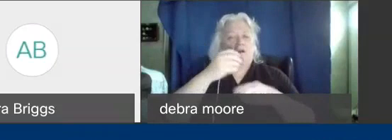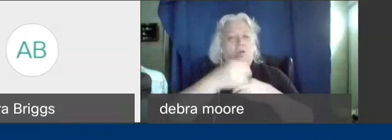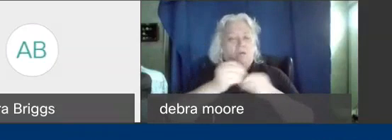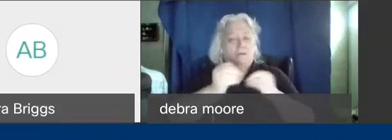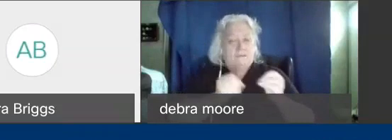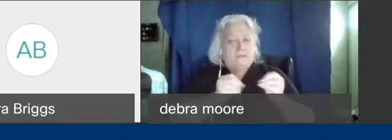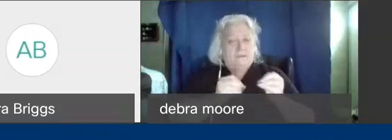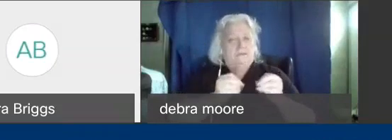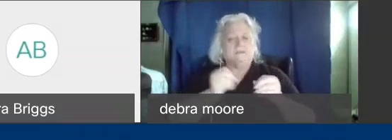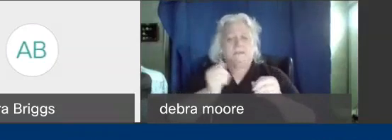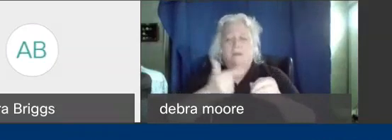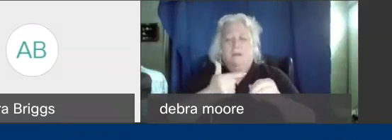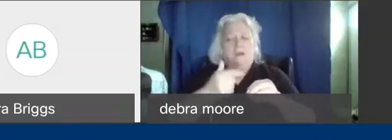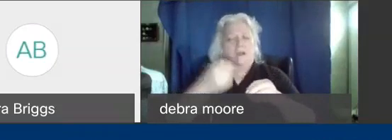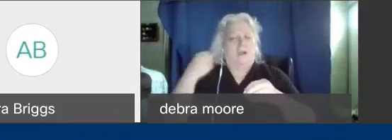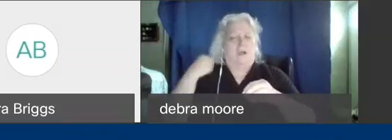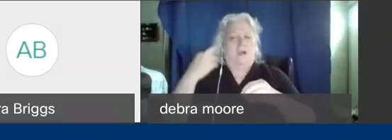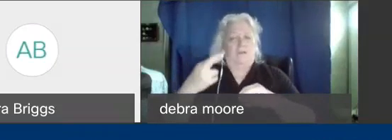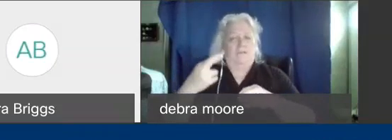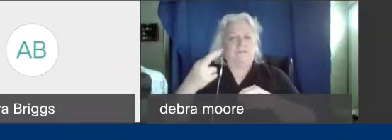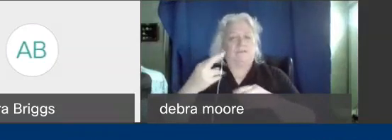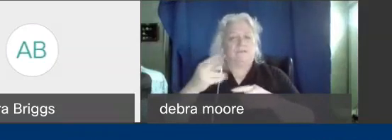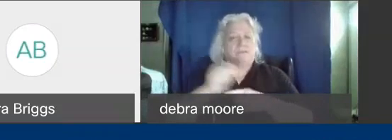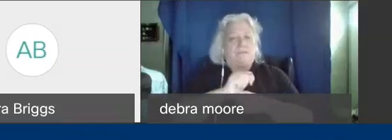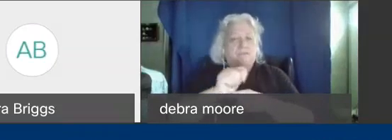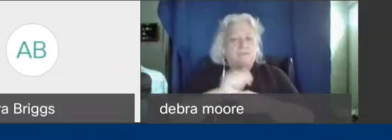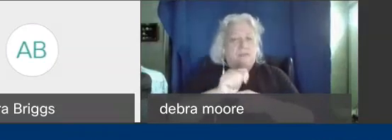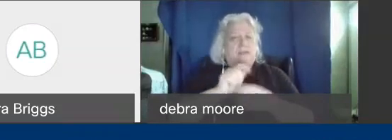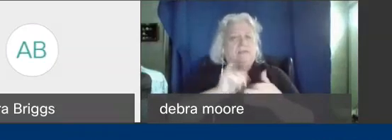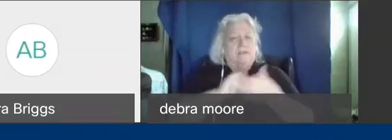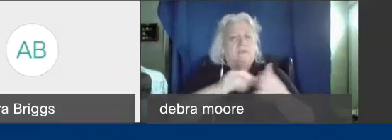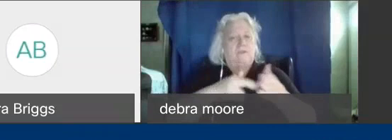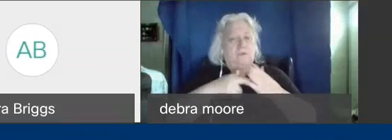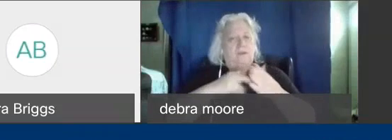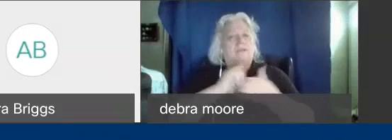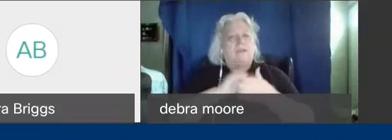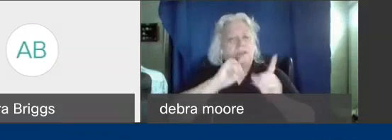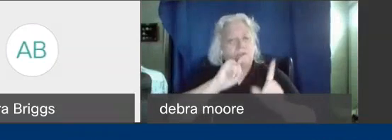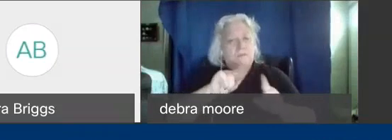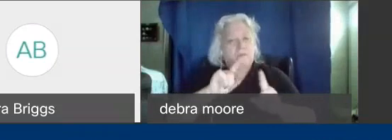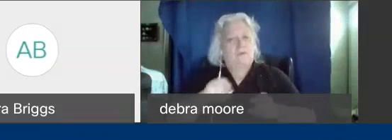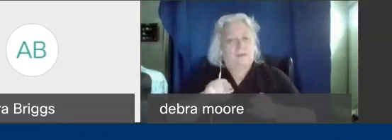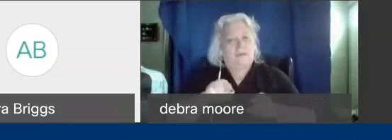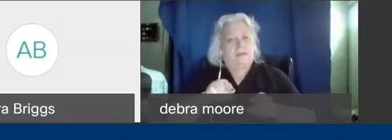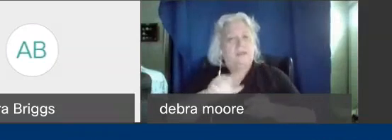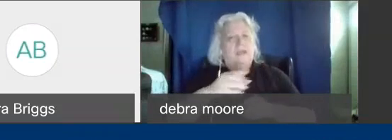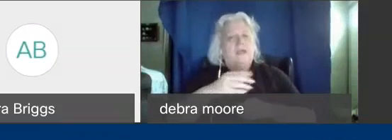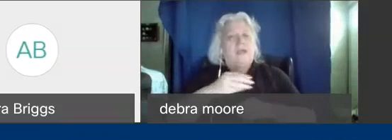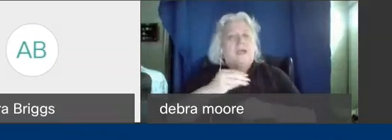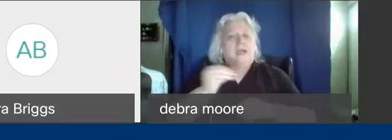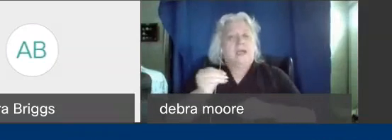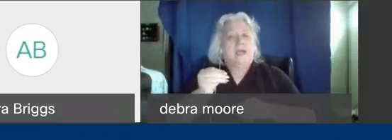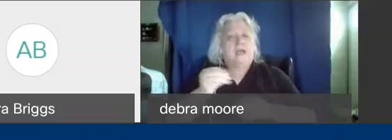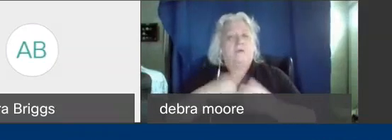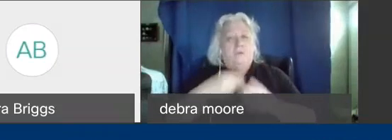officers and advisors attend the training and requiring that it is reported what